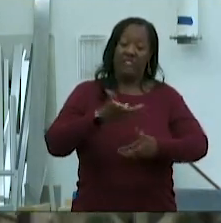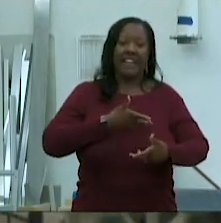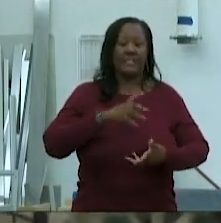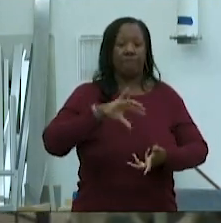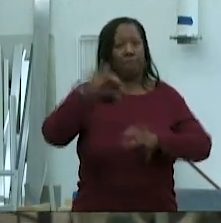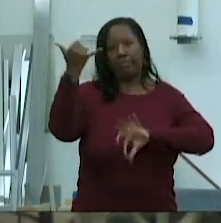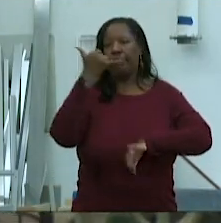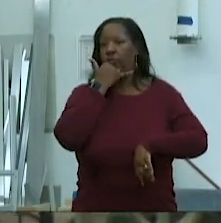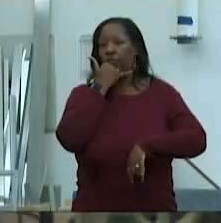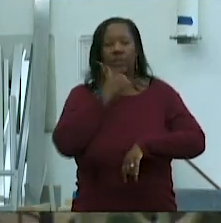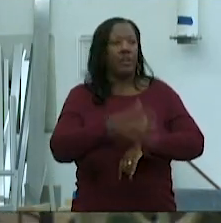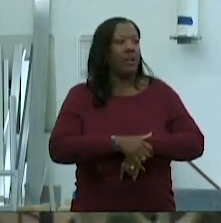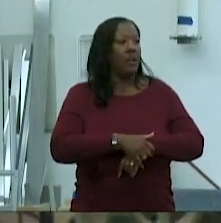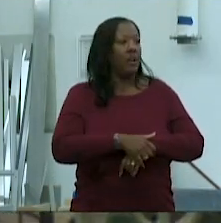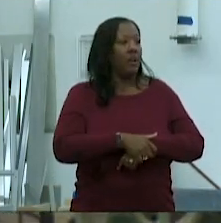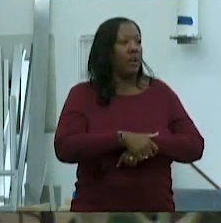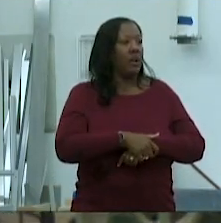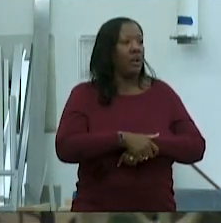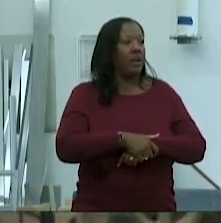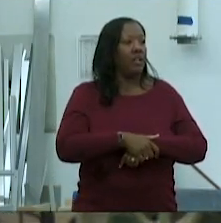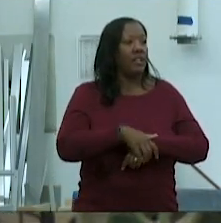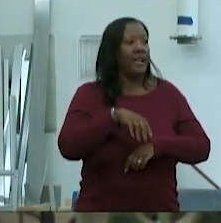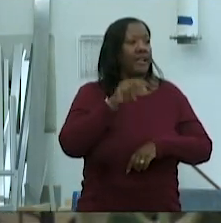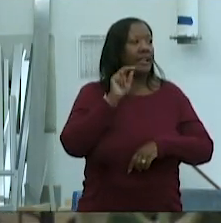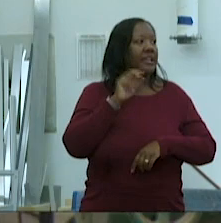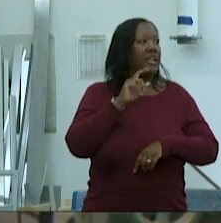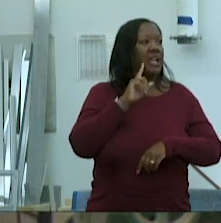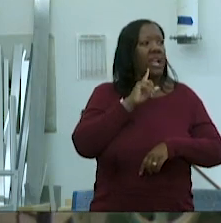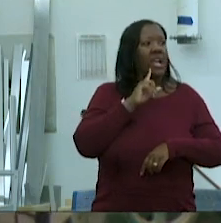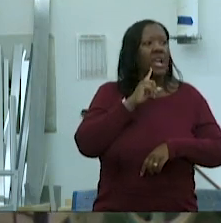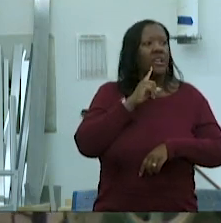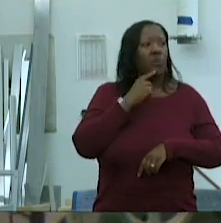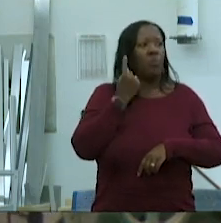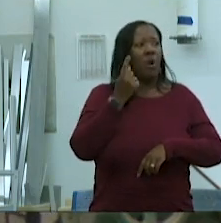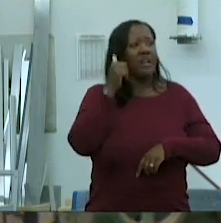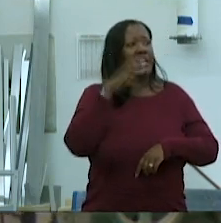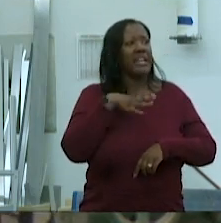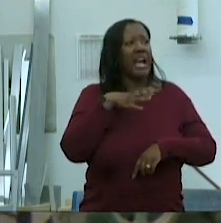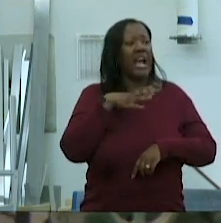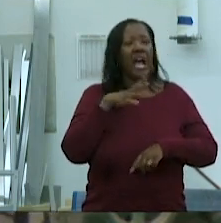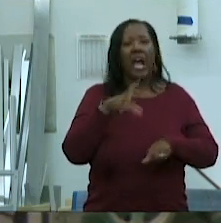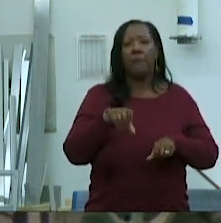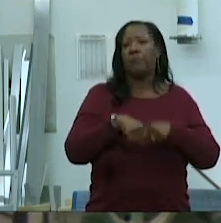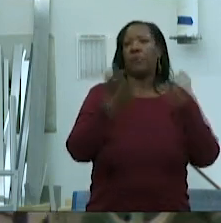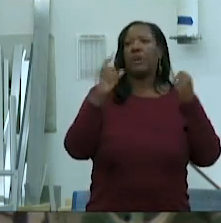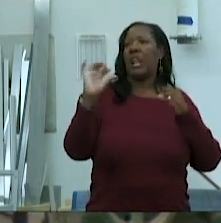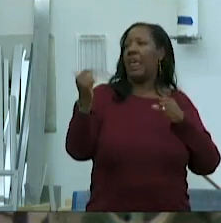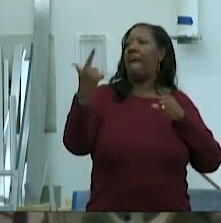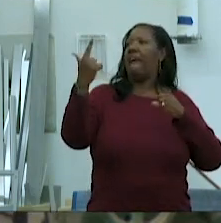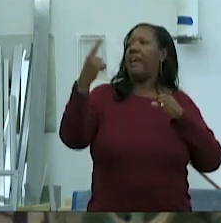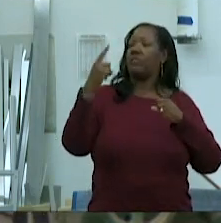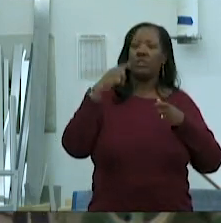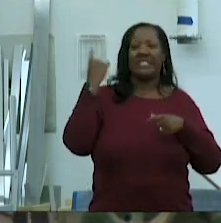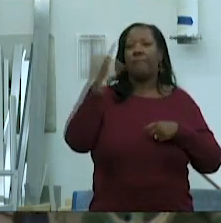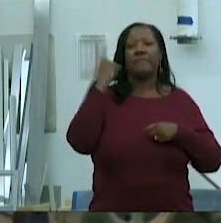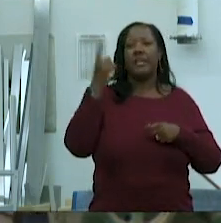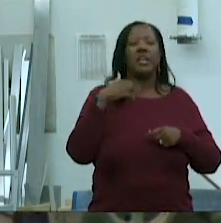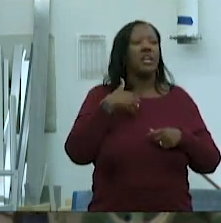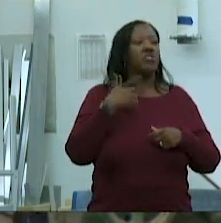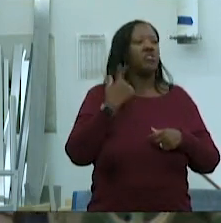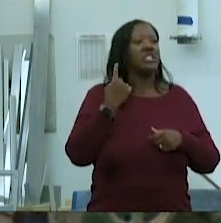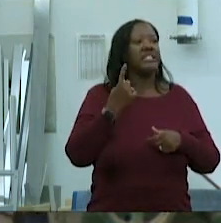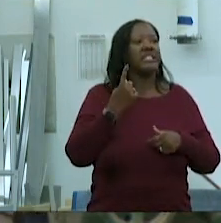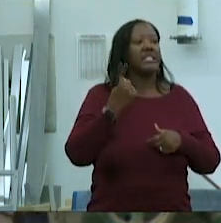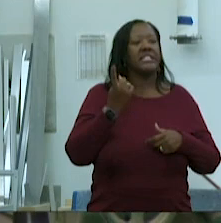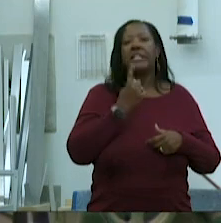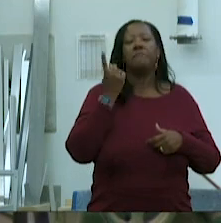Man, Ian's wheel over at NMAI was a nightmare. Some guy broke his leg or something. It doesn't have to be that dramatic, but just something that what